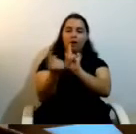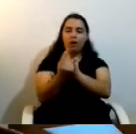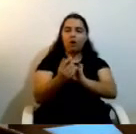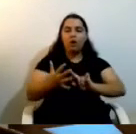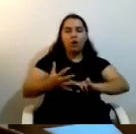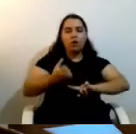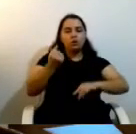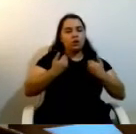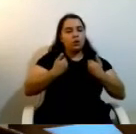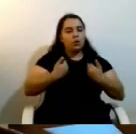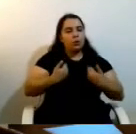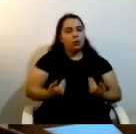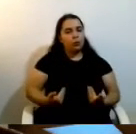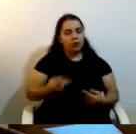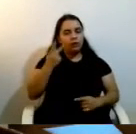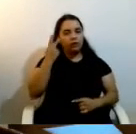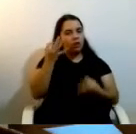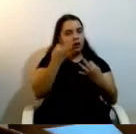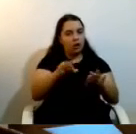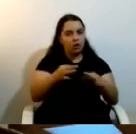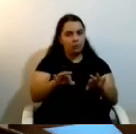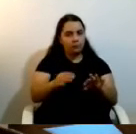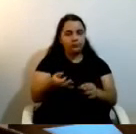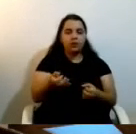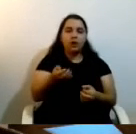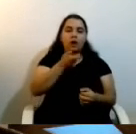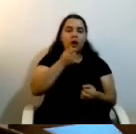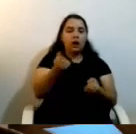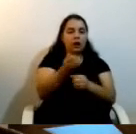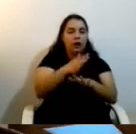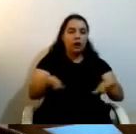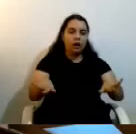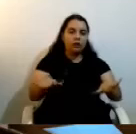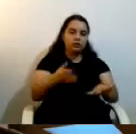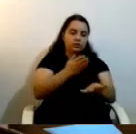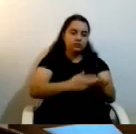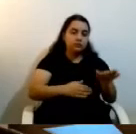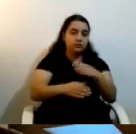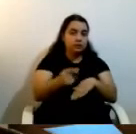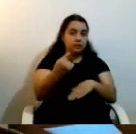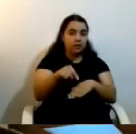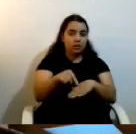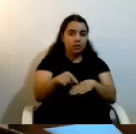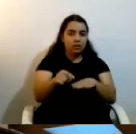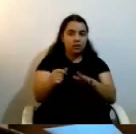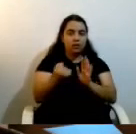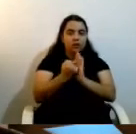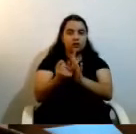For the child with a disability, personal assistance is the way to gradually